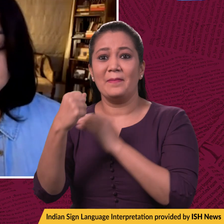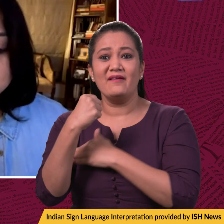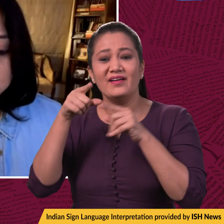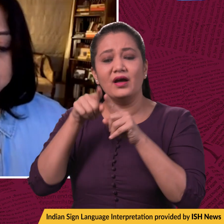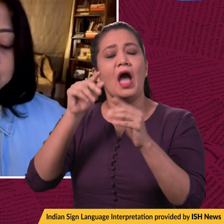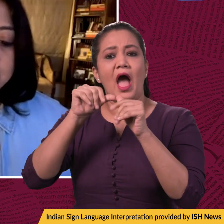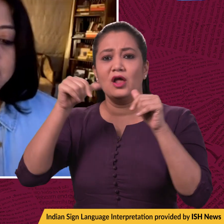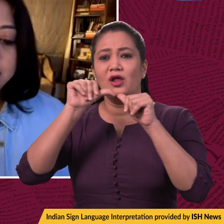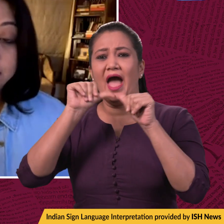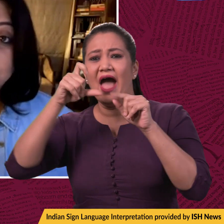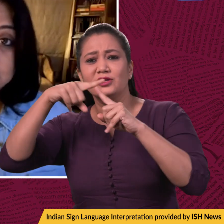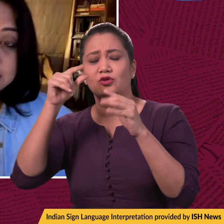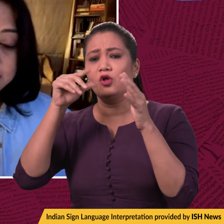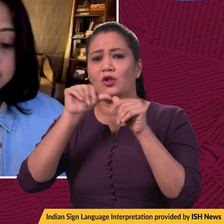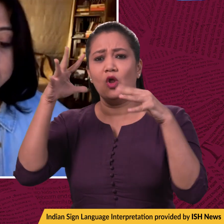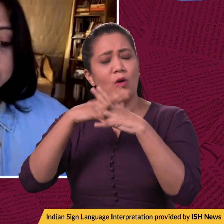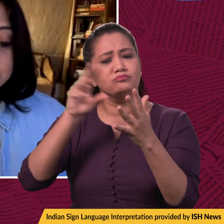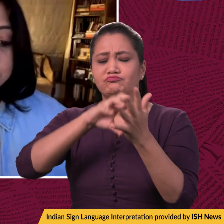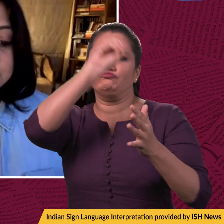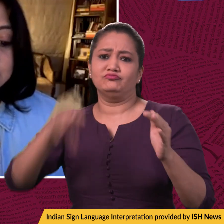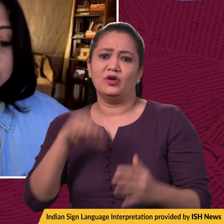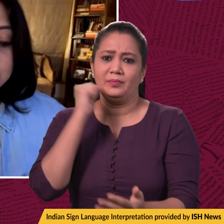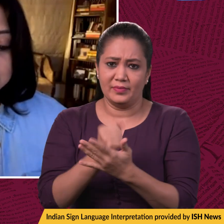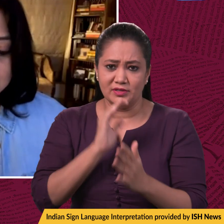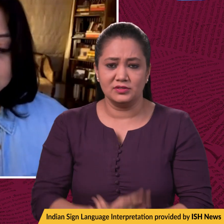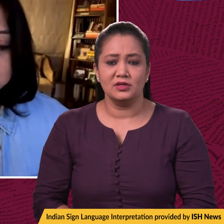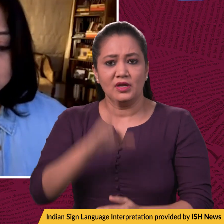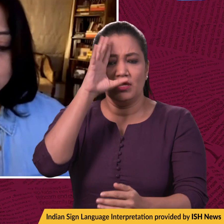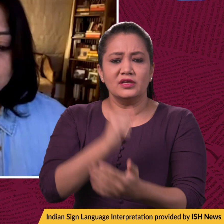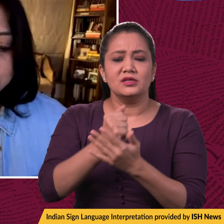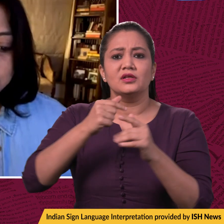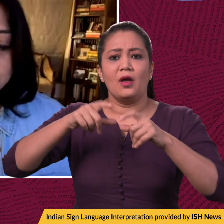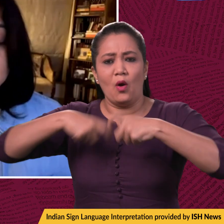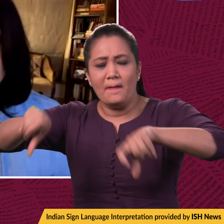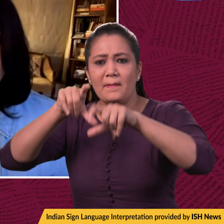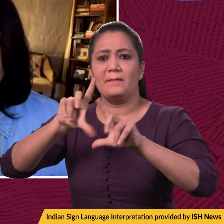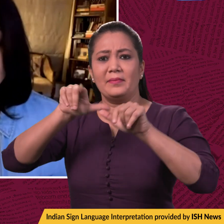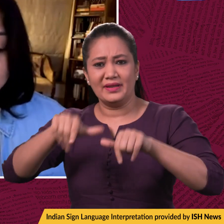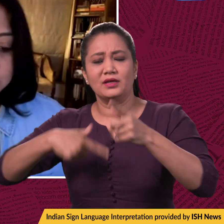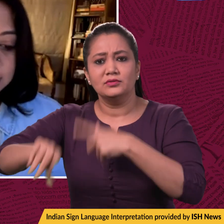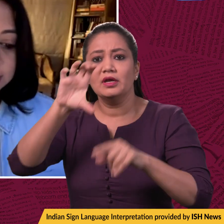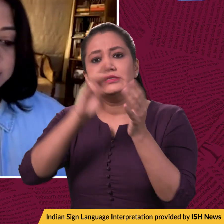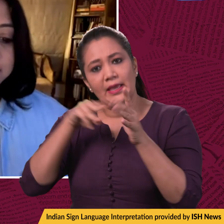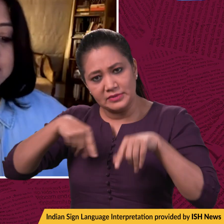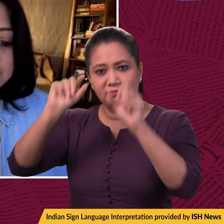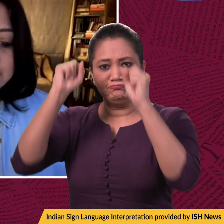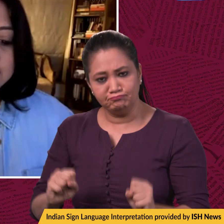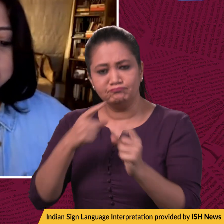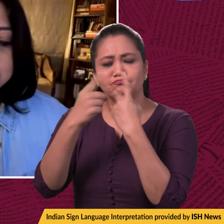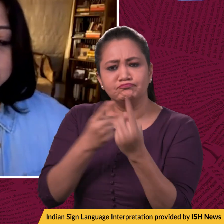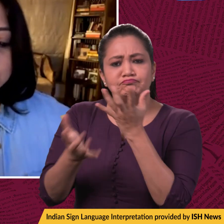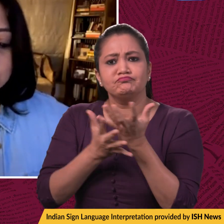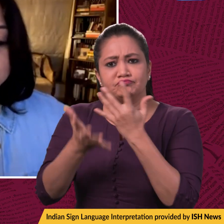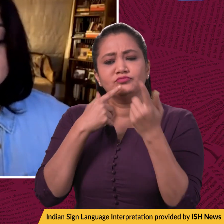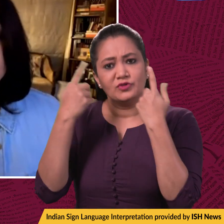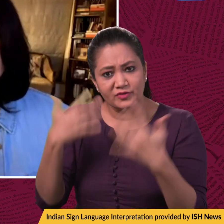or AFSPA, from the state. Now, the decision was taken during a cabinet meeting chaired by the Chief Minister on Tuesday, today. In that